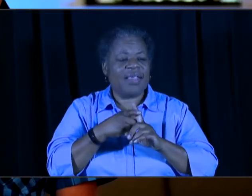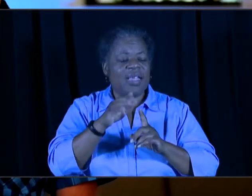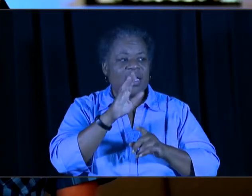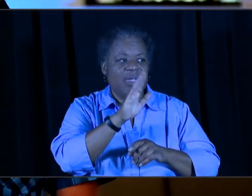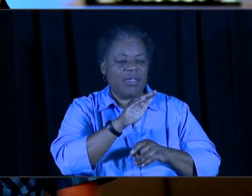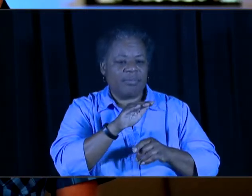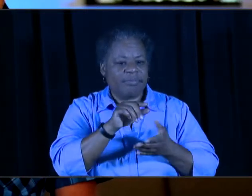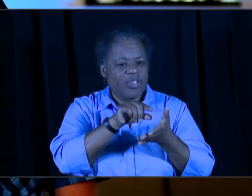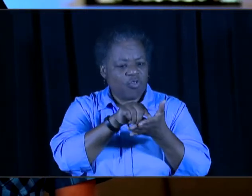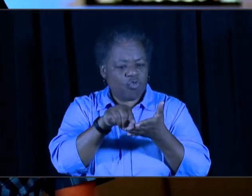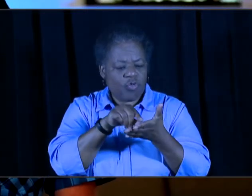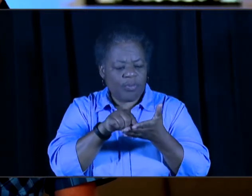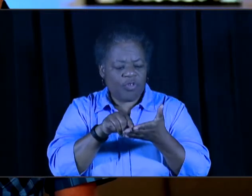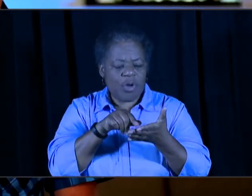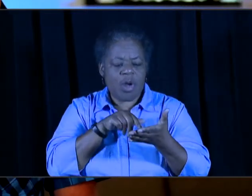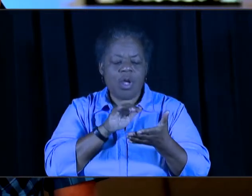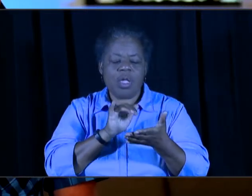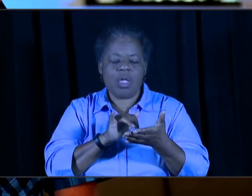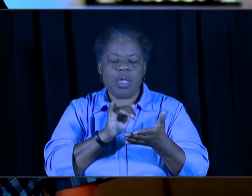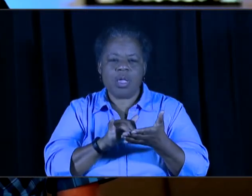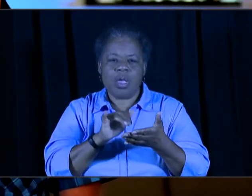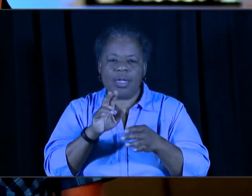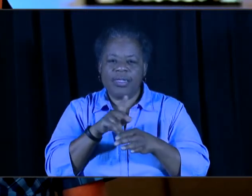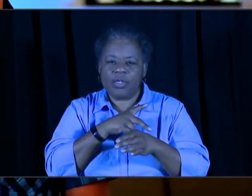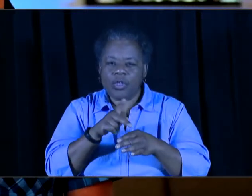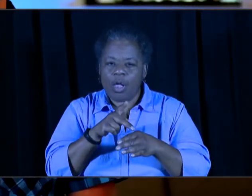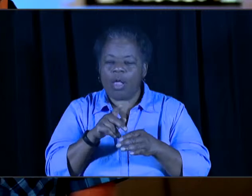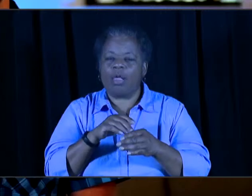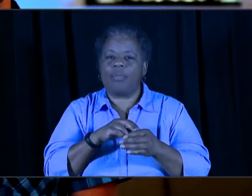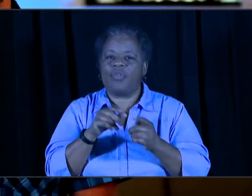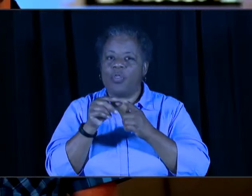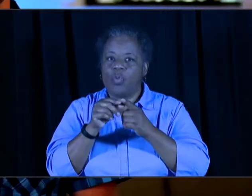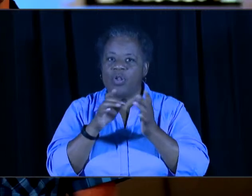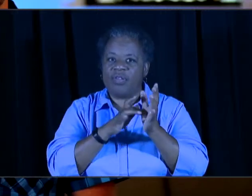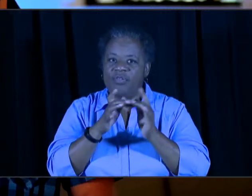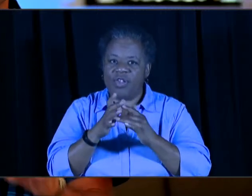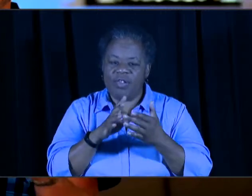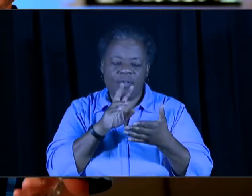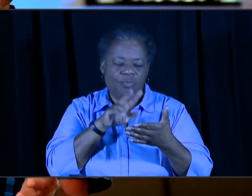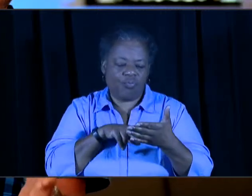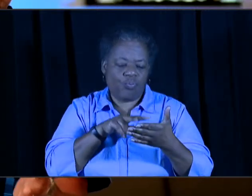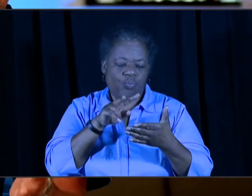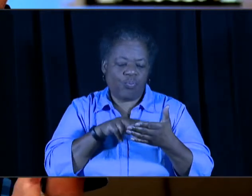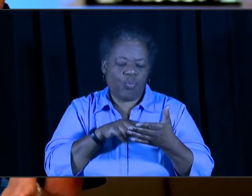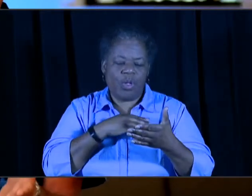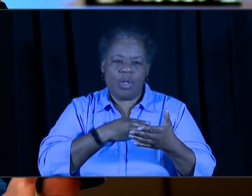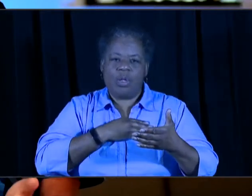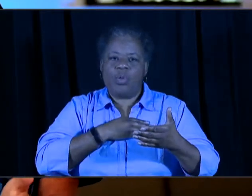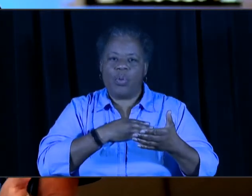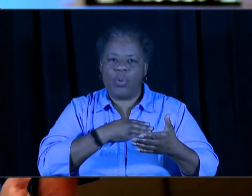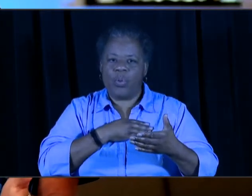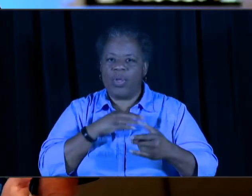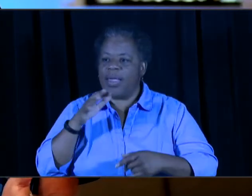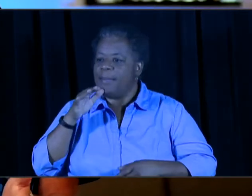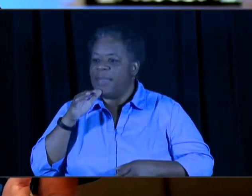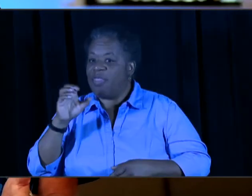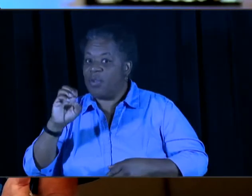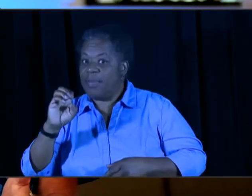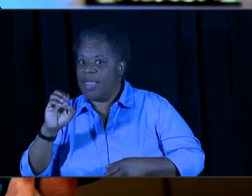scripture, to the Psalms, to the words of Jesus. And in the case of Mother Emanuel